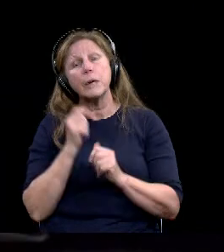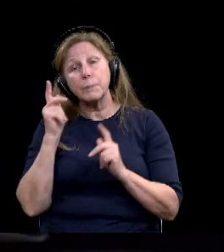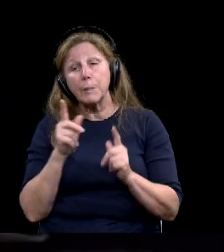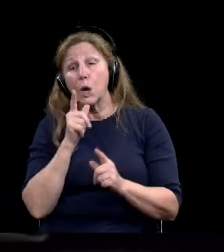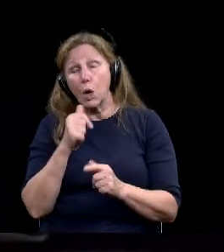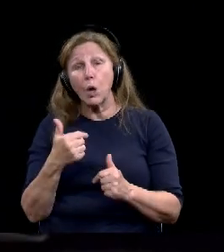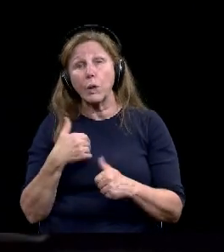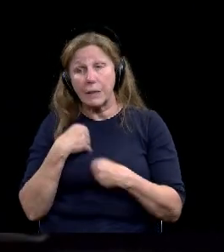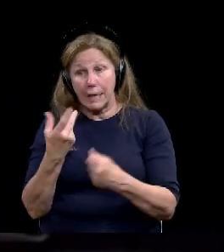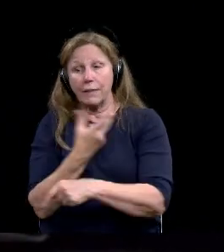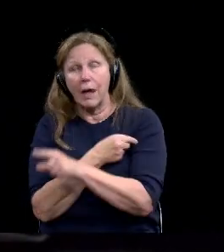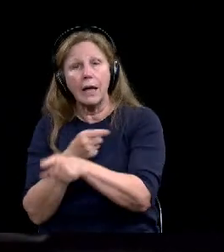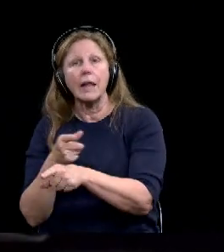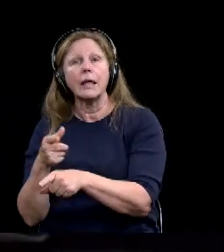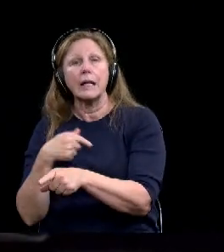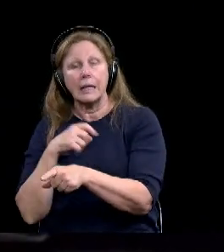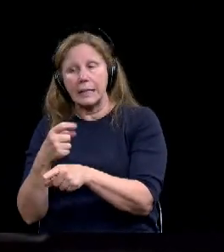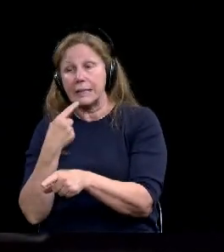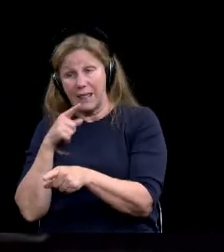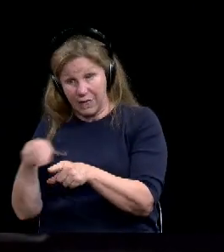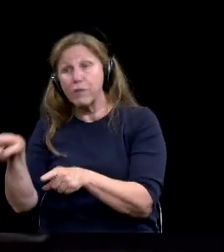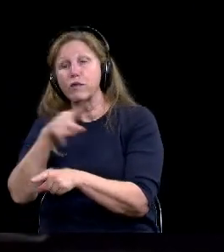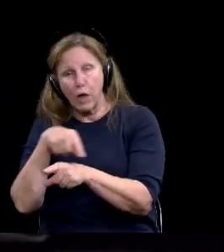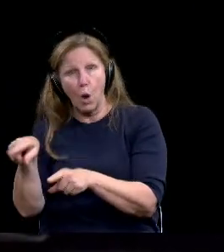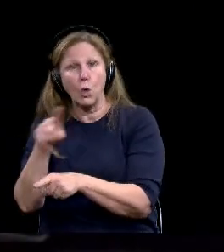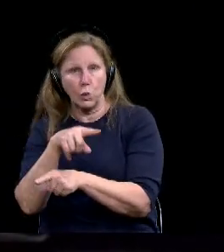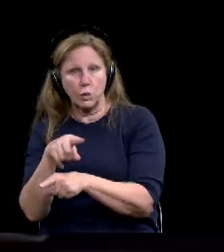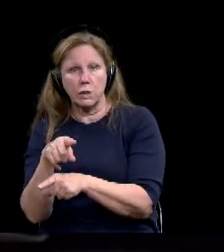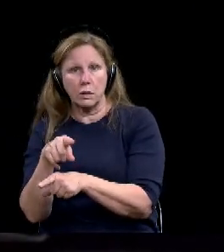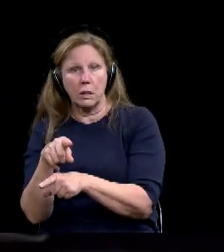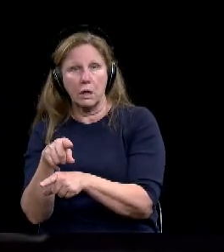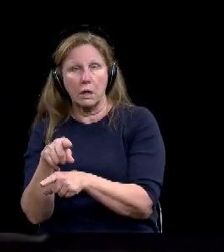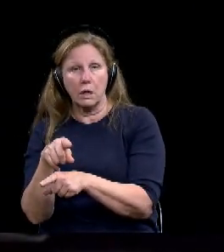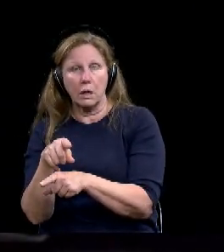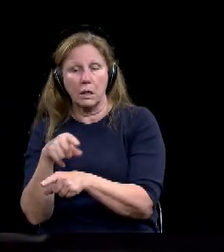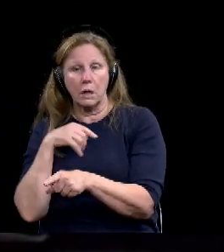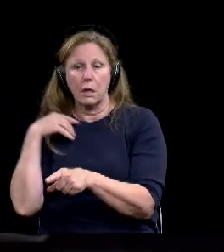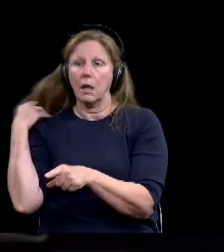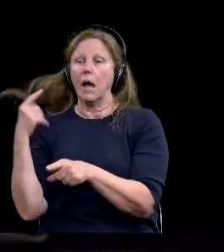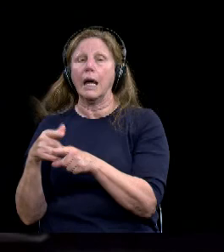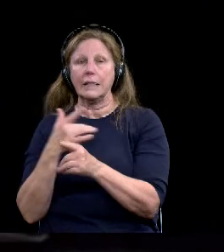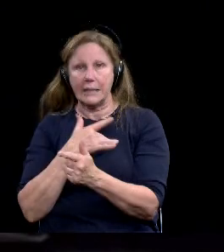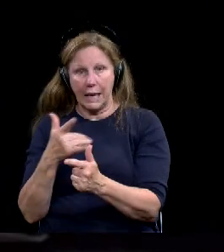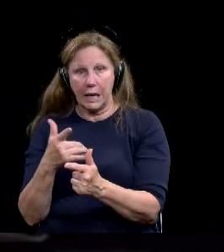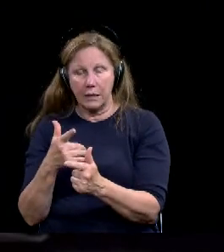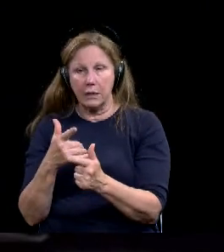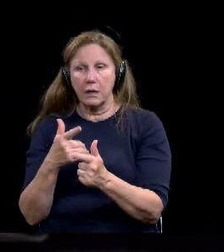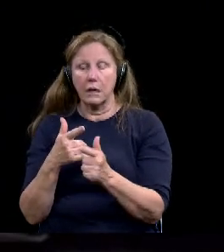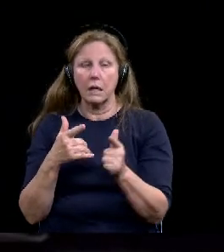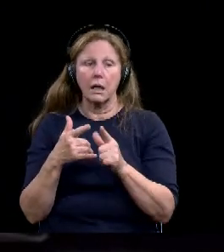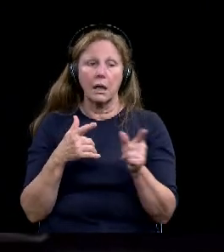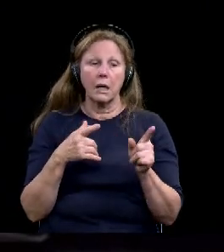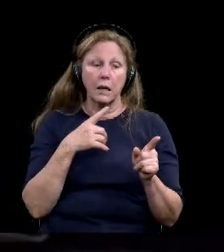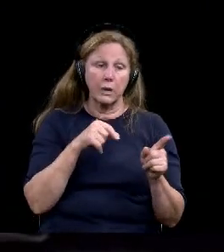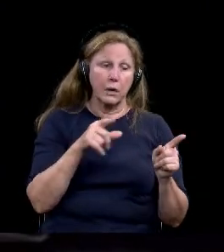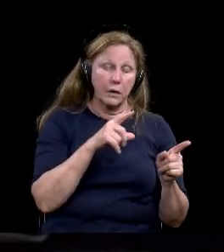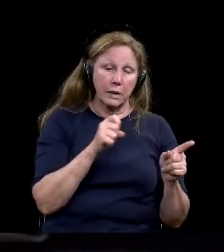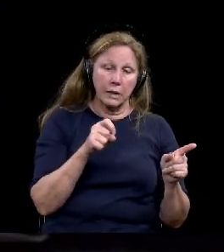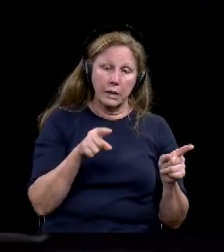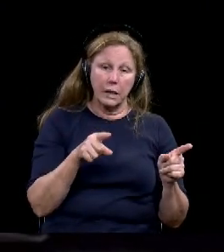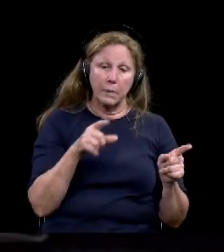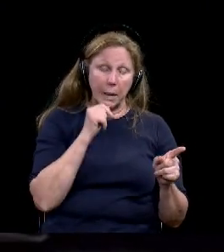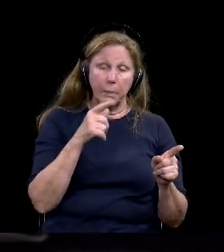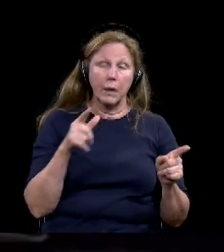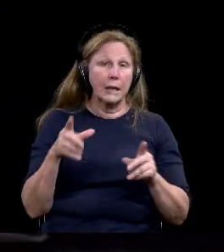or underinsured than those that are getting vaccinated, just based on how people access healthcare in general. So I think that there's